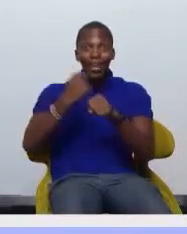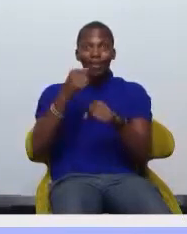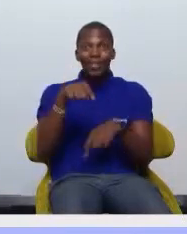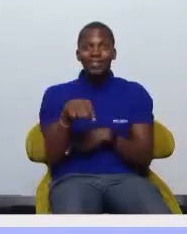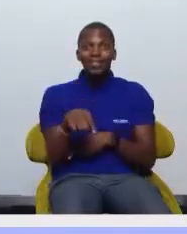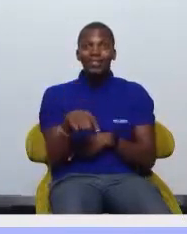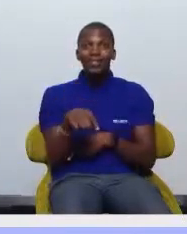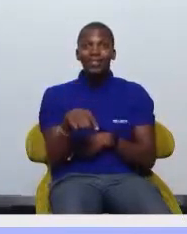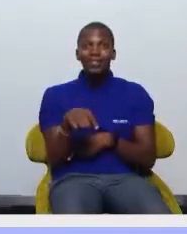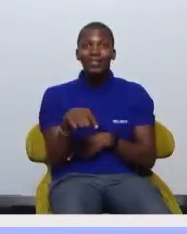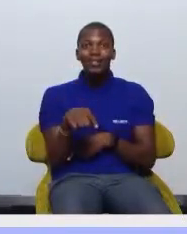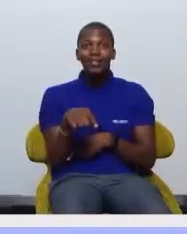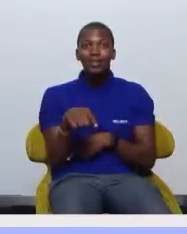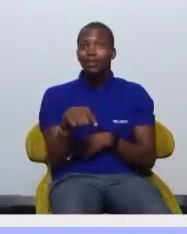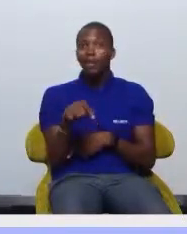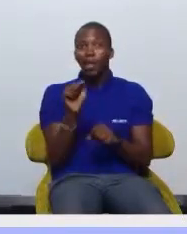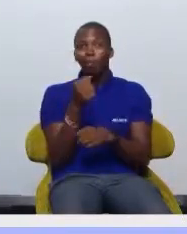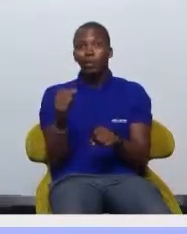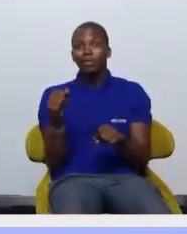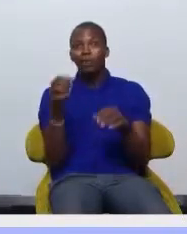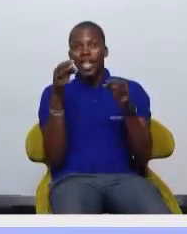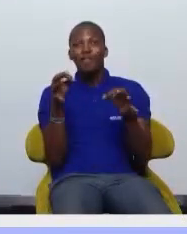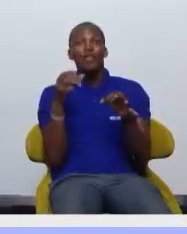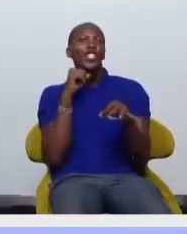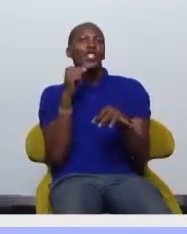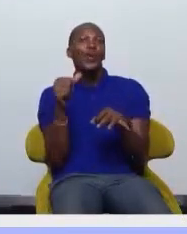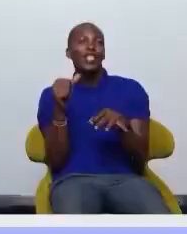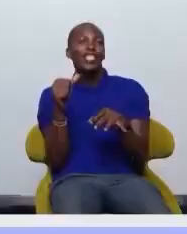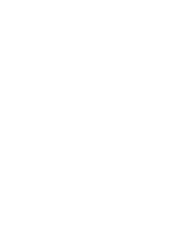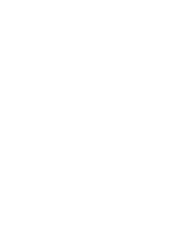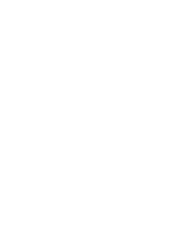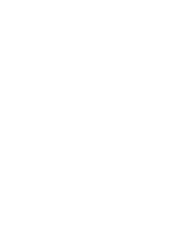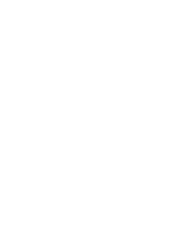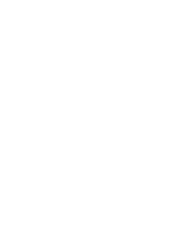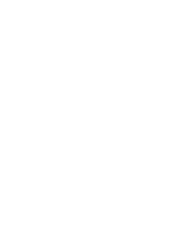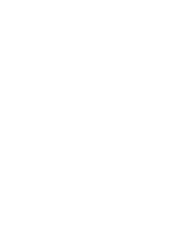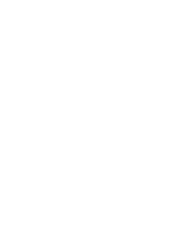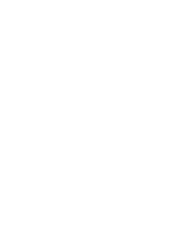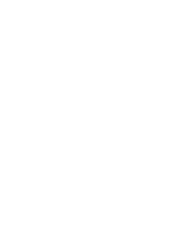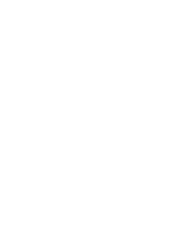if we don't leverage on the partnerships and the friendships we have in this room today. So,